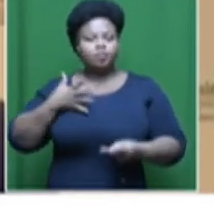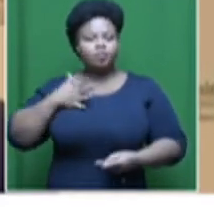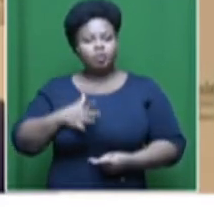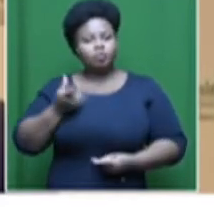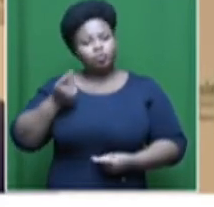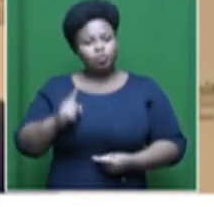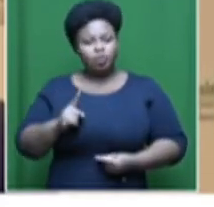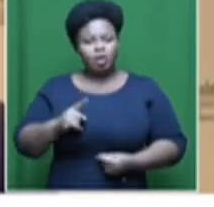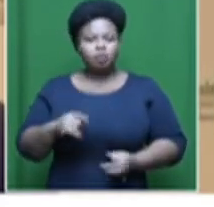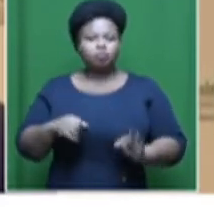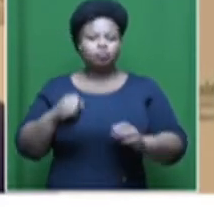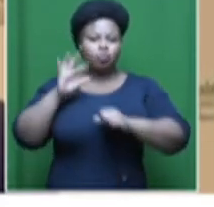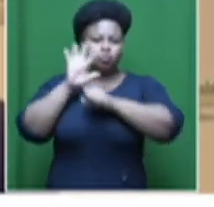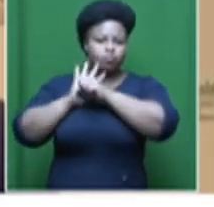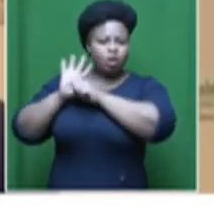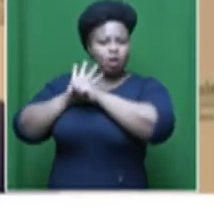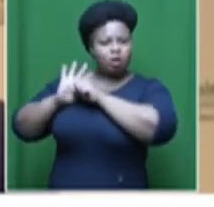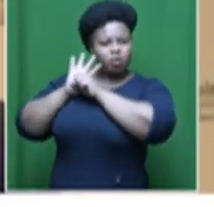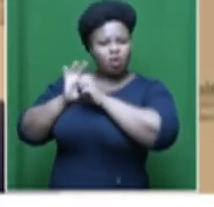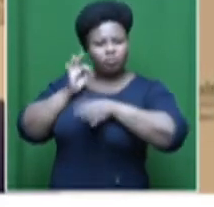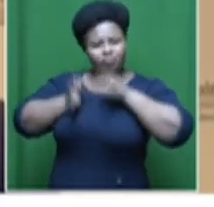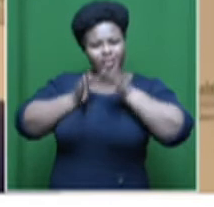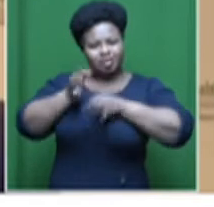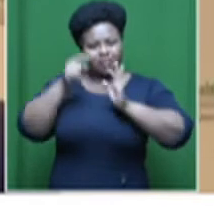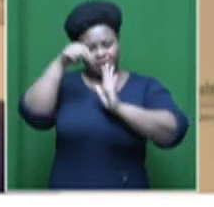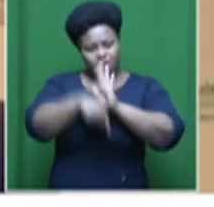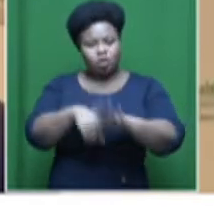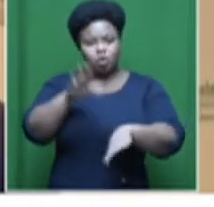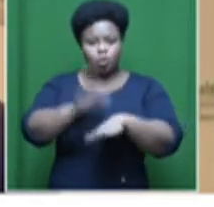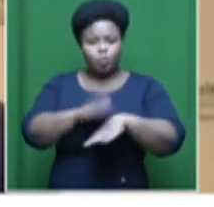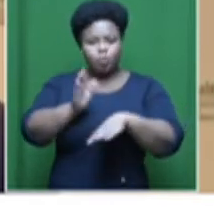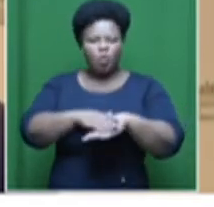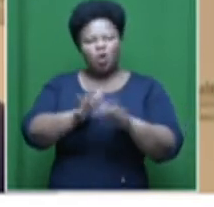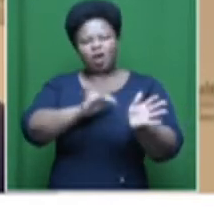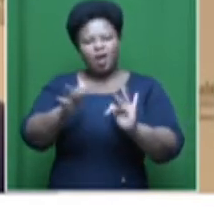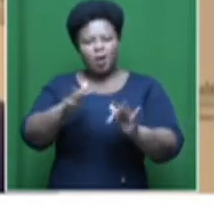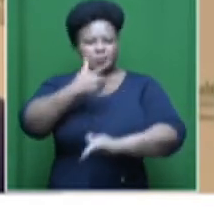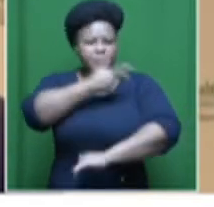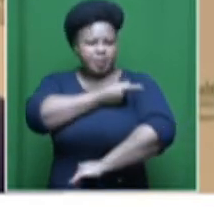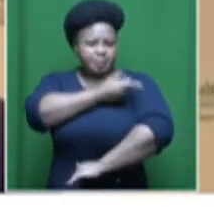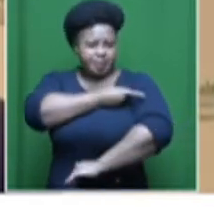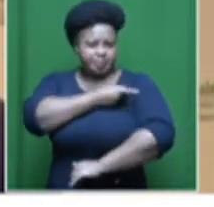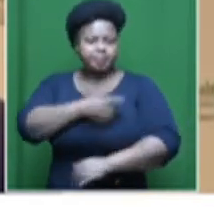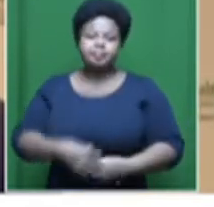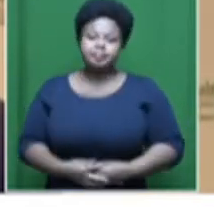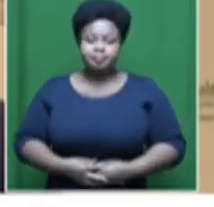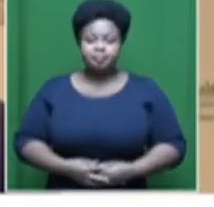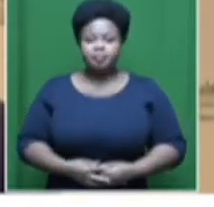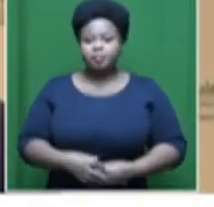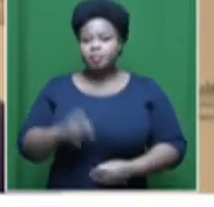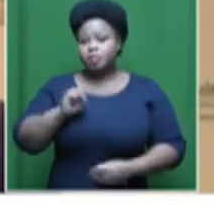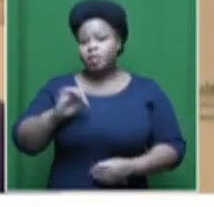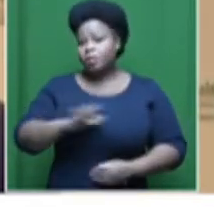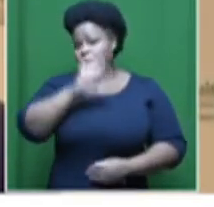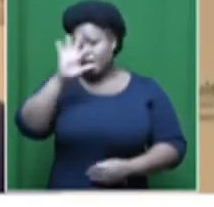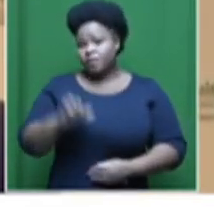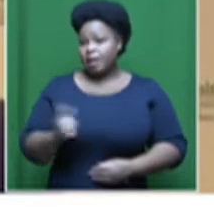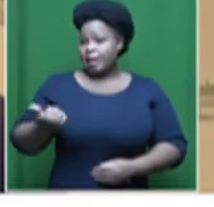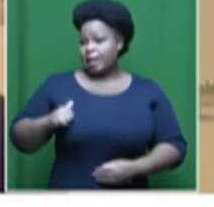good background in terms of what is going to be a familiar area of dealing with vaccines. Now, South Africa is quite blessed